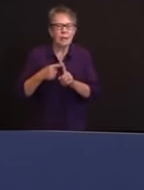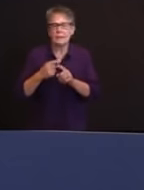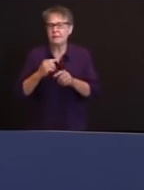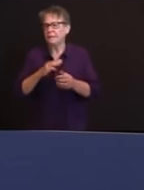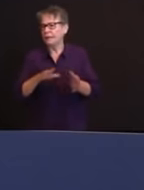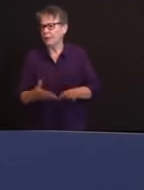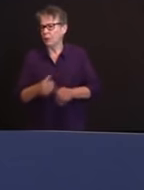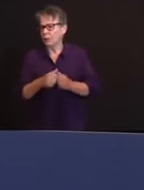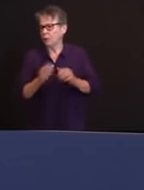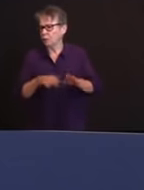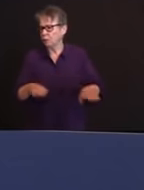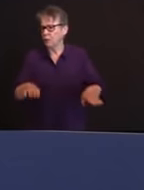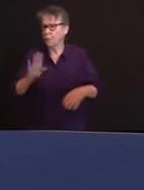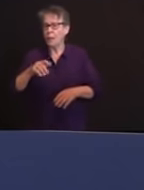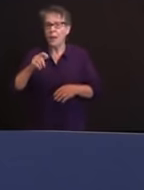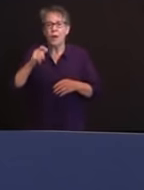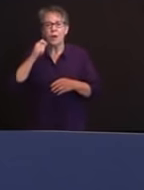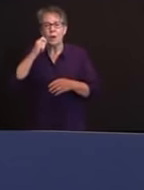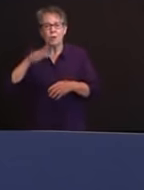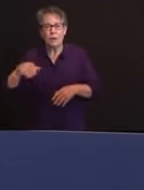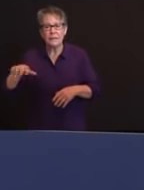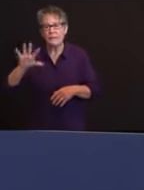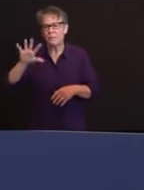ethnicity. 54.1% are white,